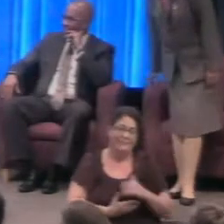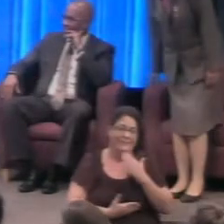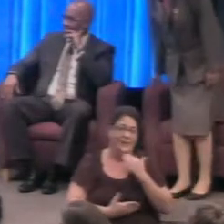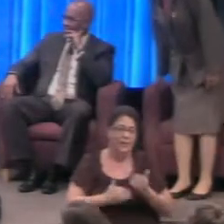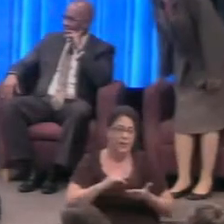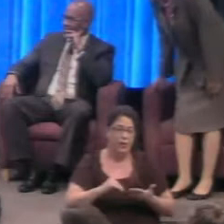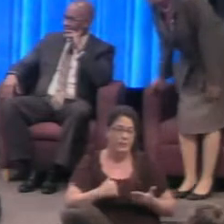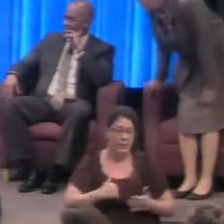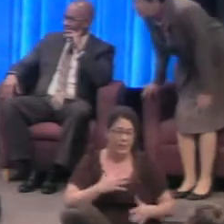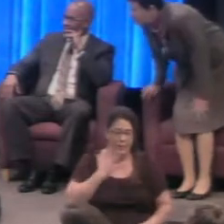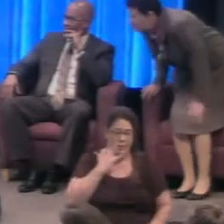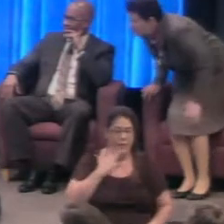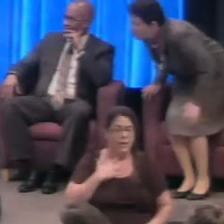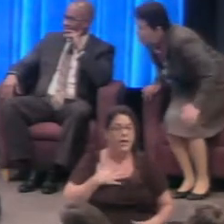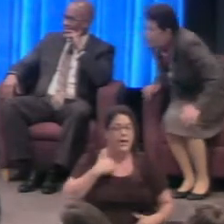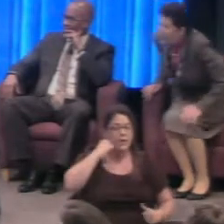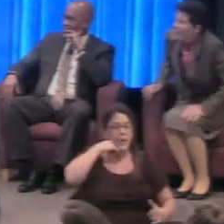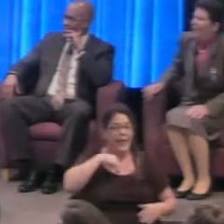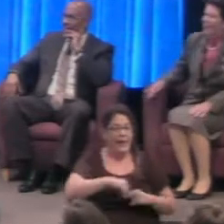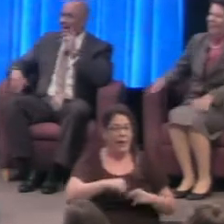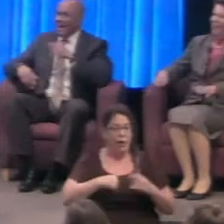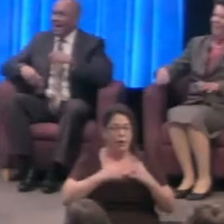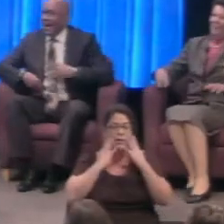Excuse me, it's getting sweaty in here.